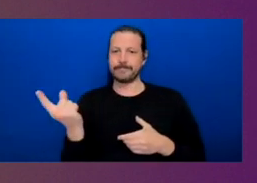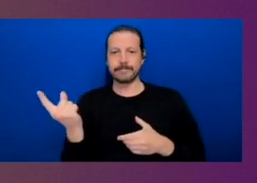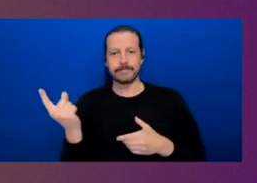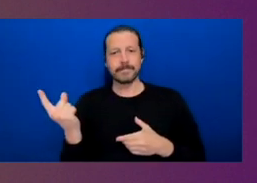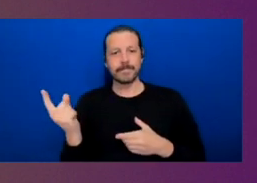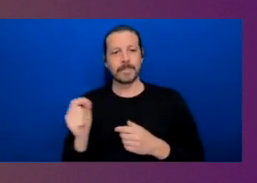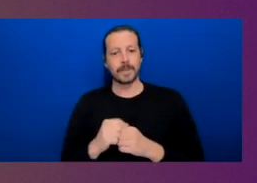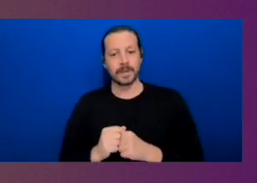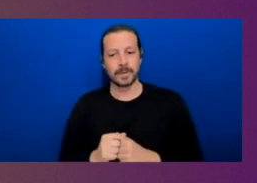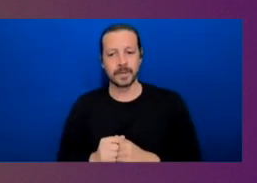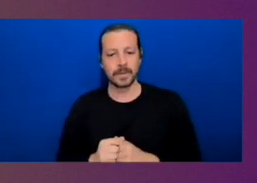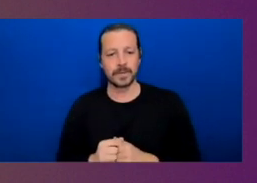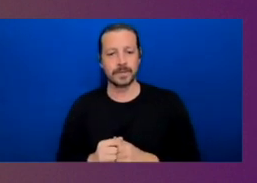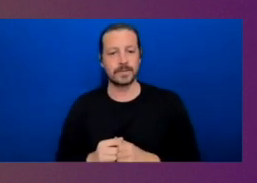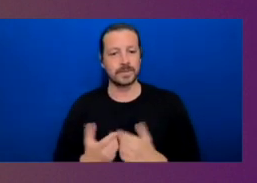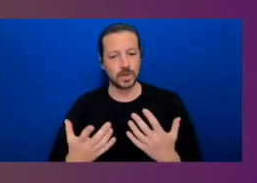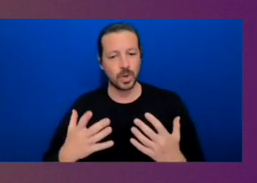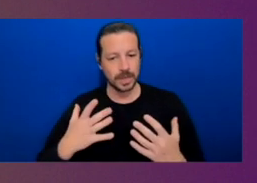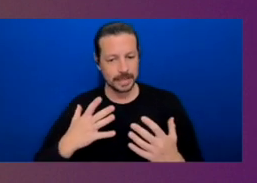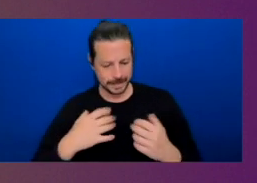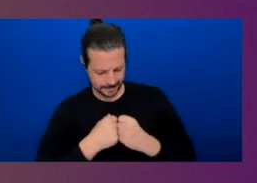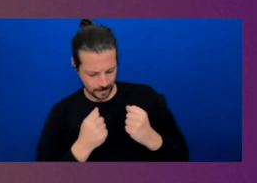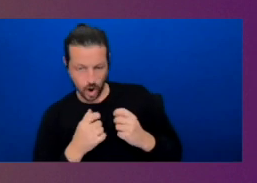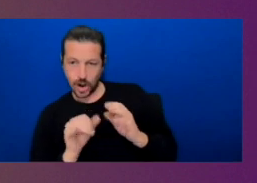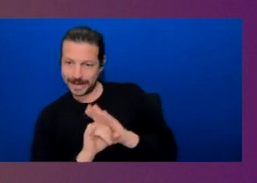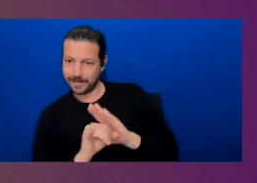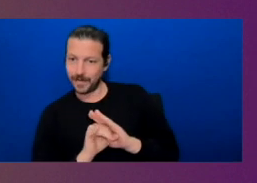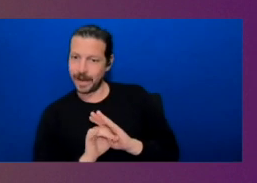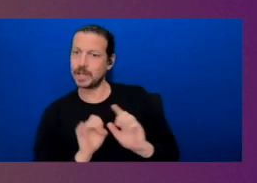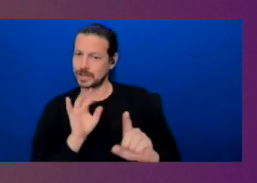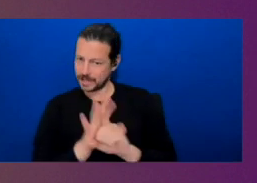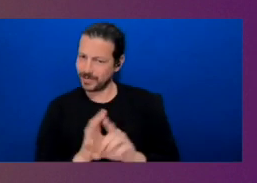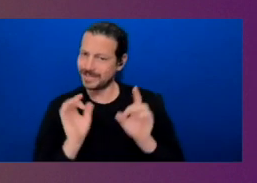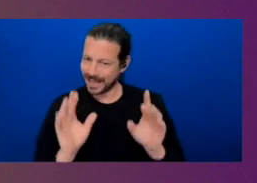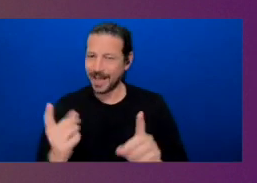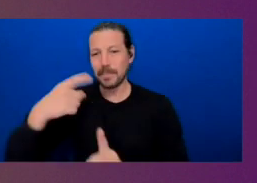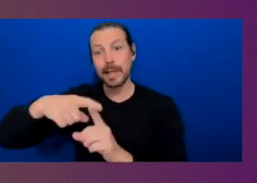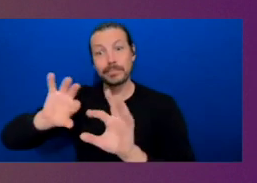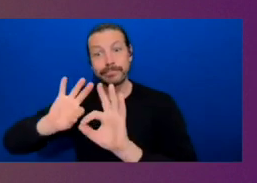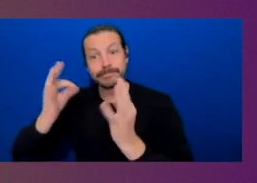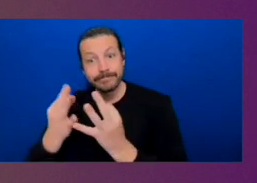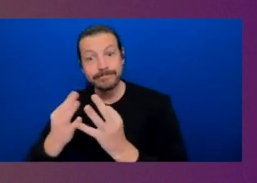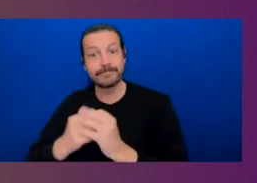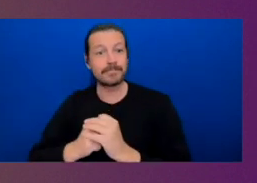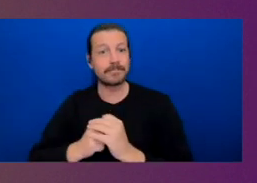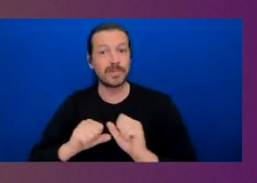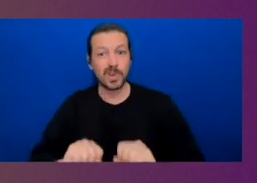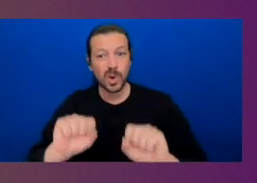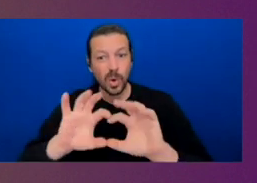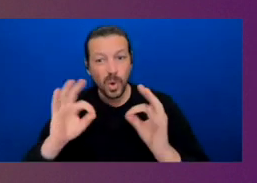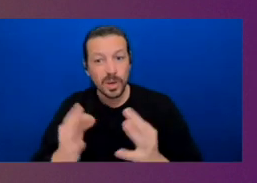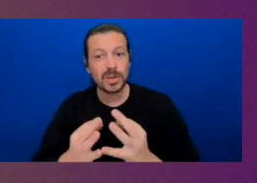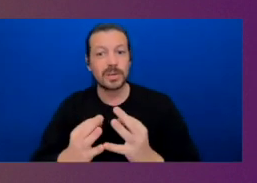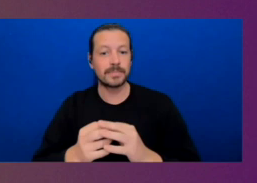they are in ourselves individually, and start with yourself, but actually also in organizations, in your own organization, obviously,